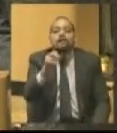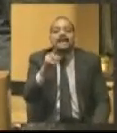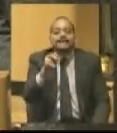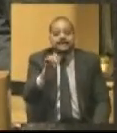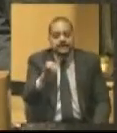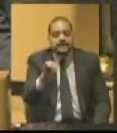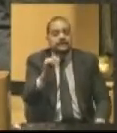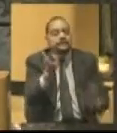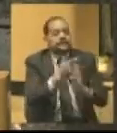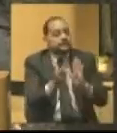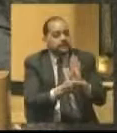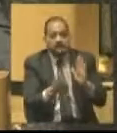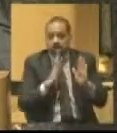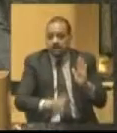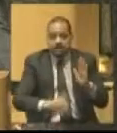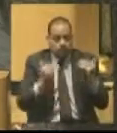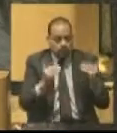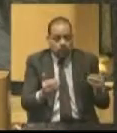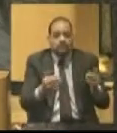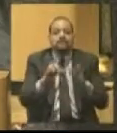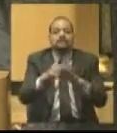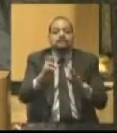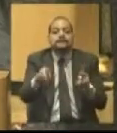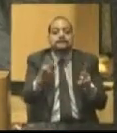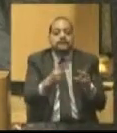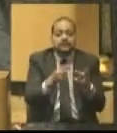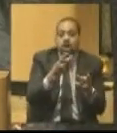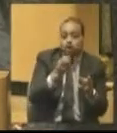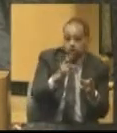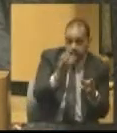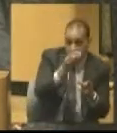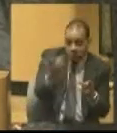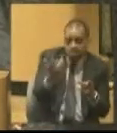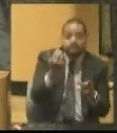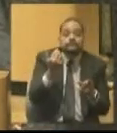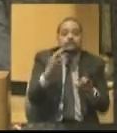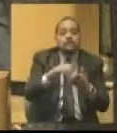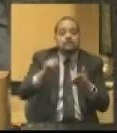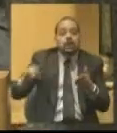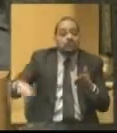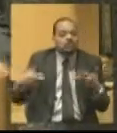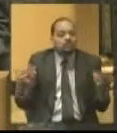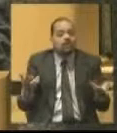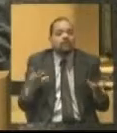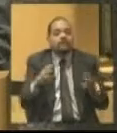nobody revoked it. Then Hunter issued a second order abolishing slavery in 3 entire states, Georgia, South Carolina,